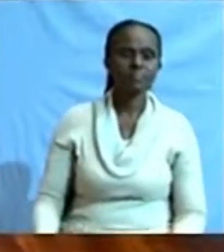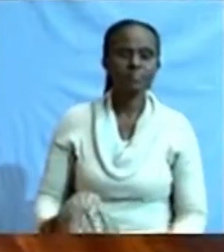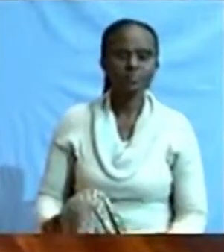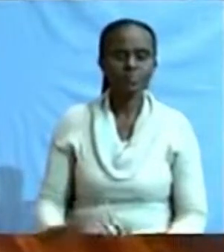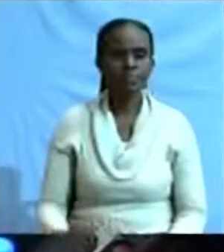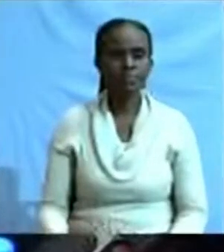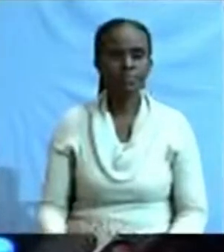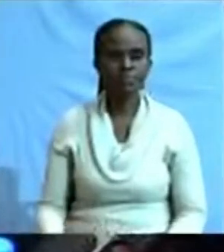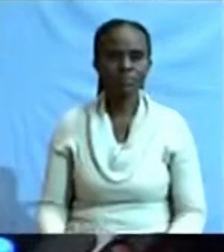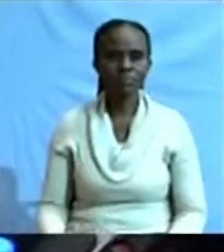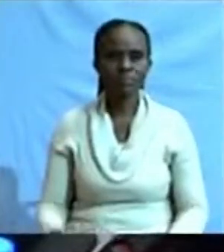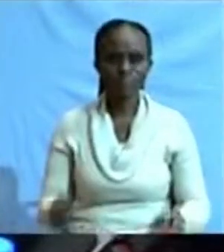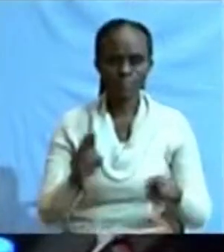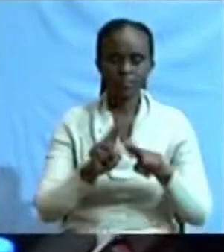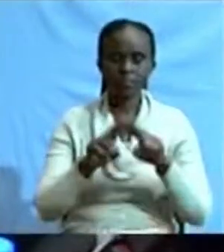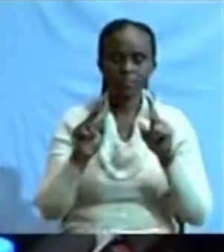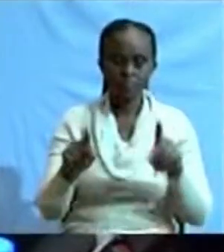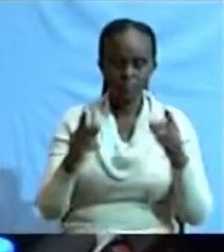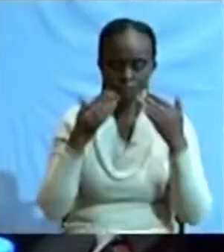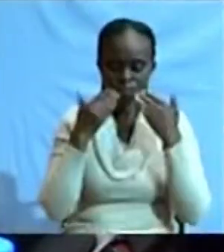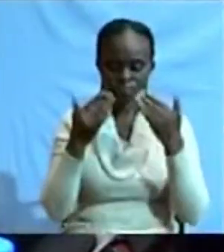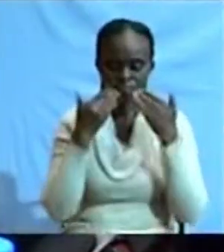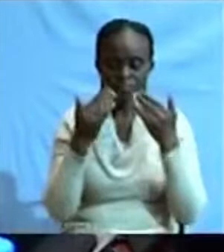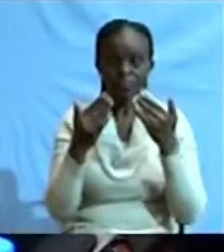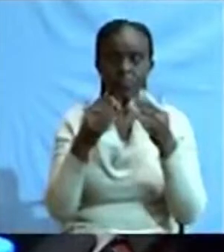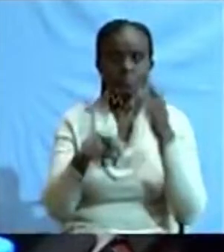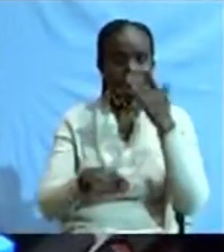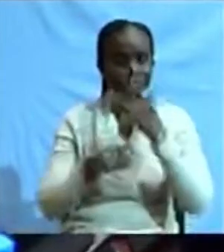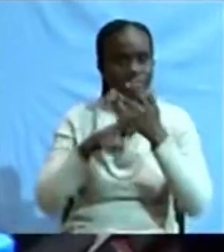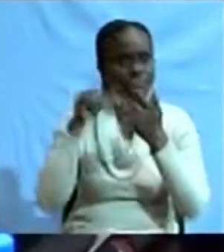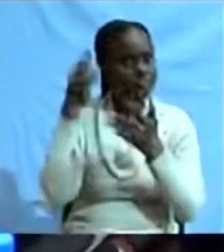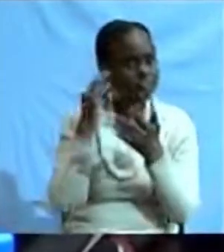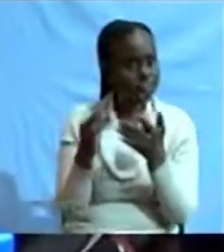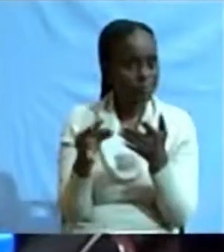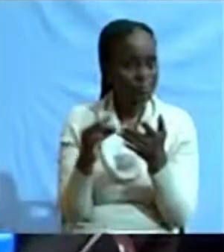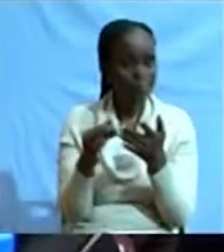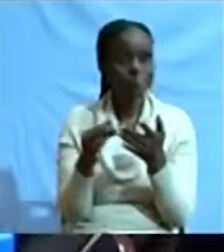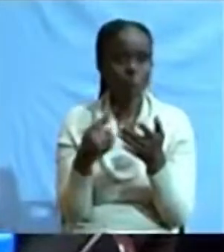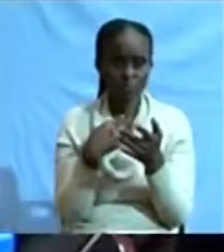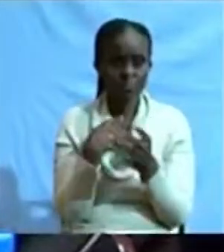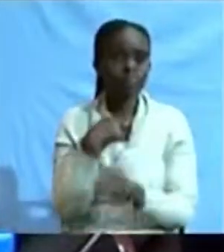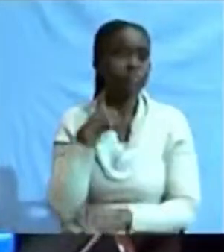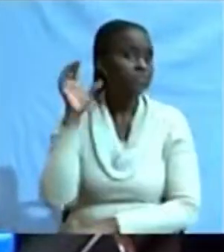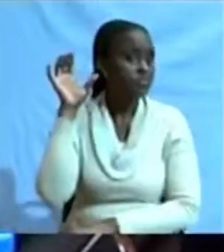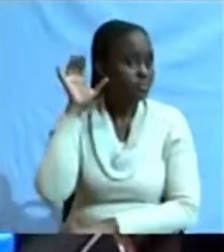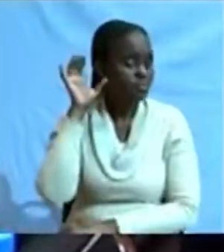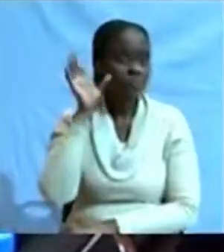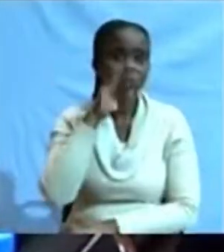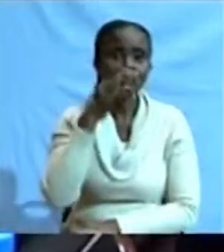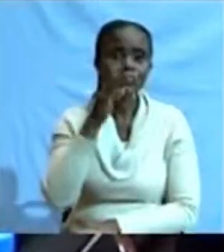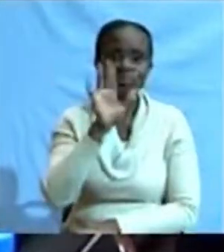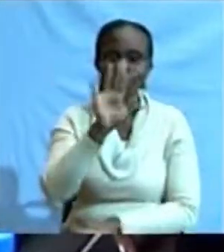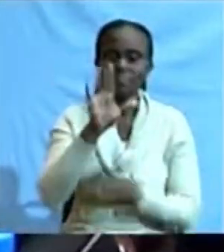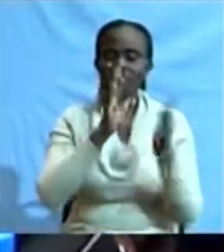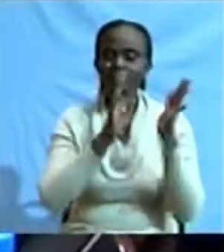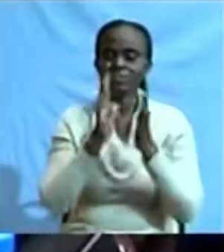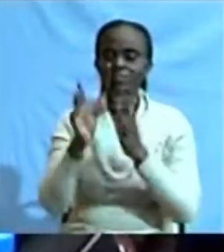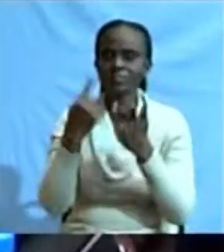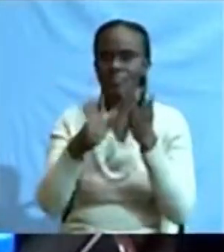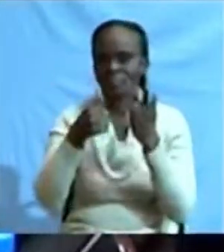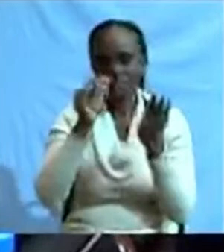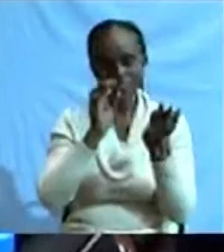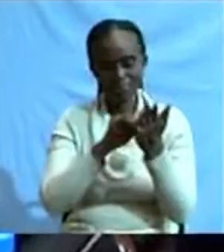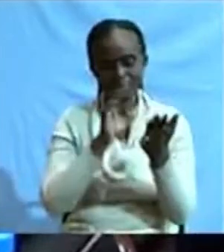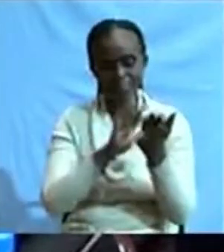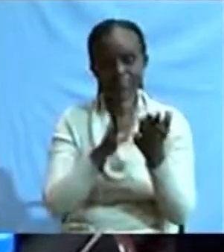questions at a go. Chair, thank you so much. Yeah. Town Clerk, I've heard you, the initiatives that you're putting in place